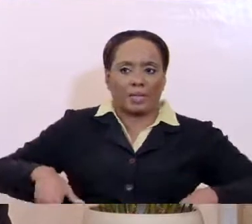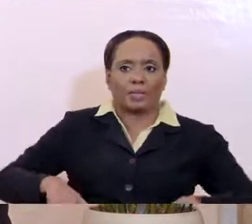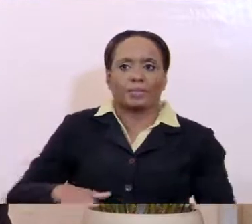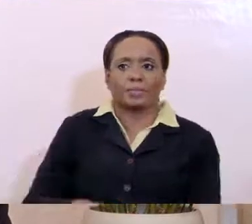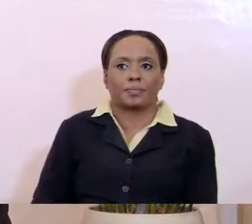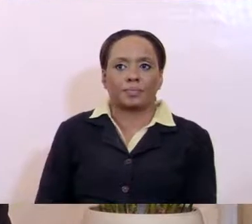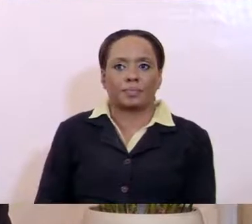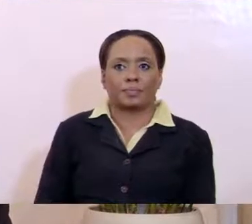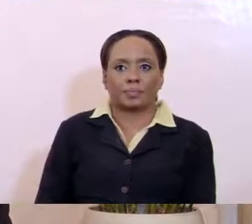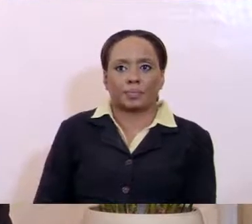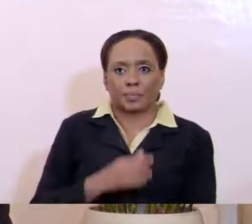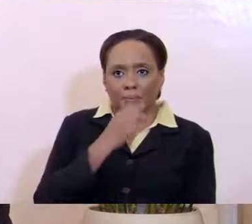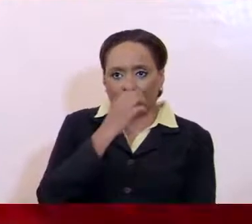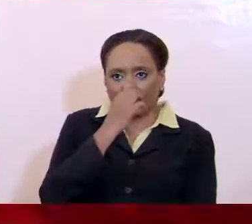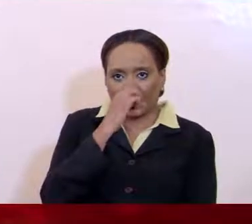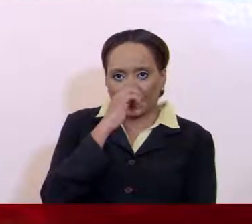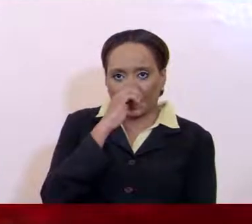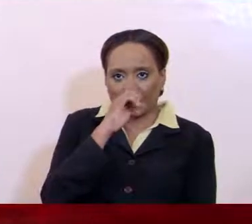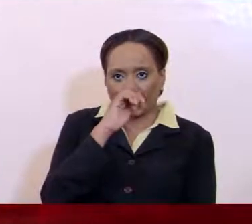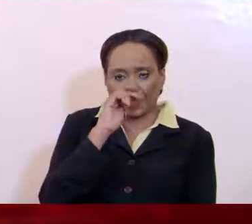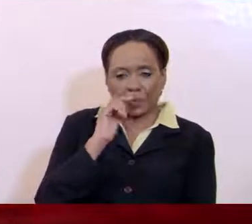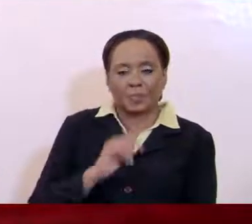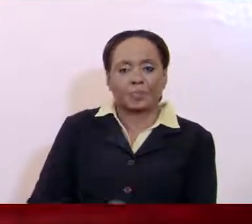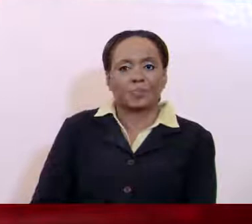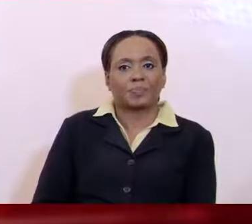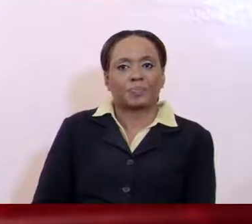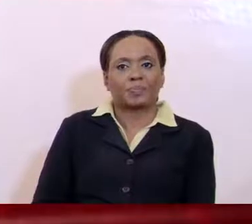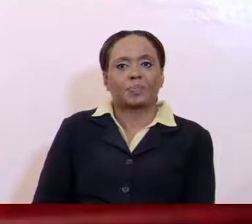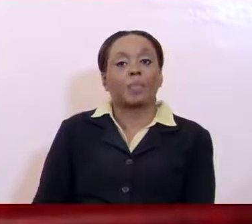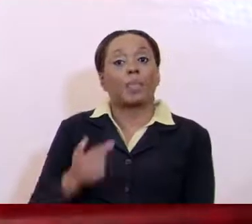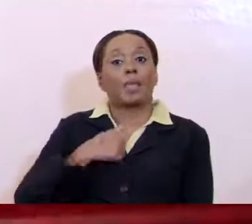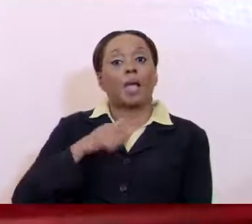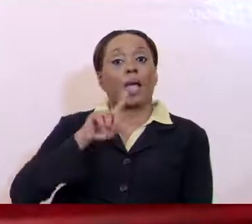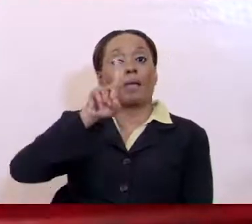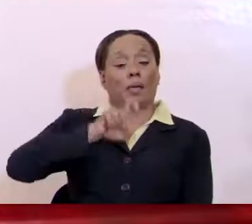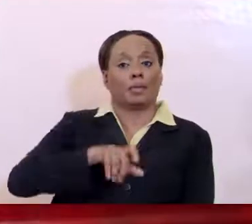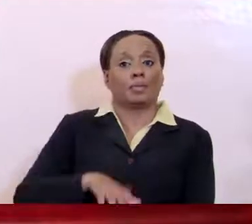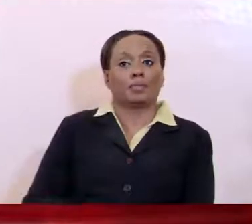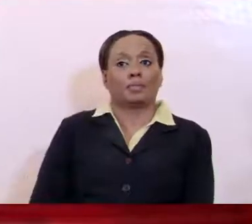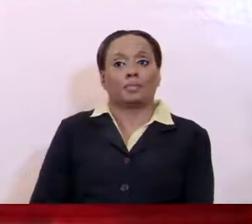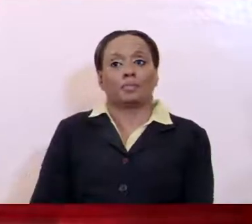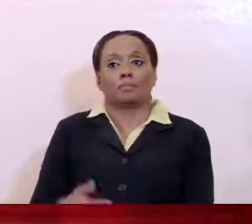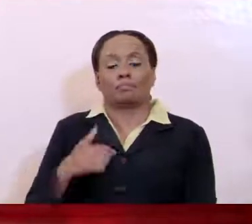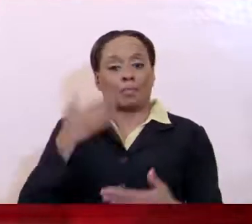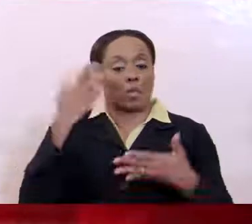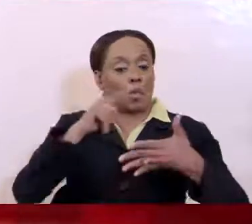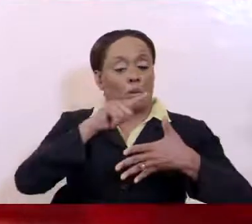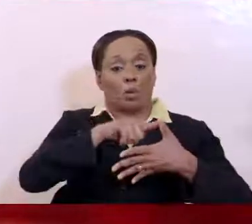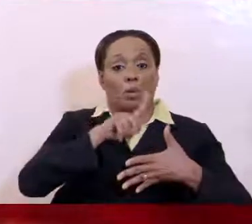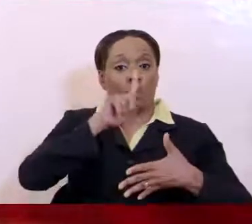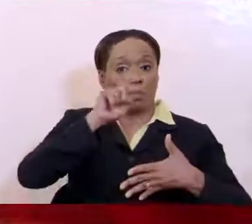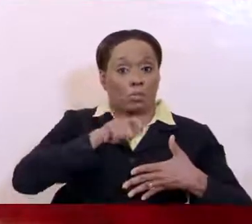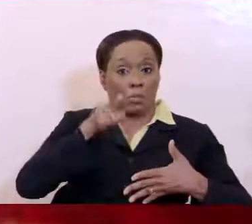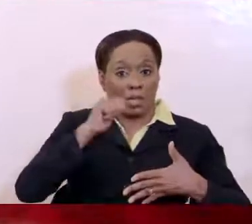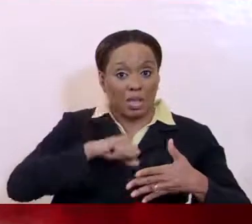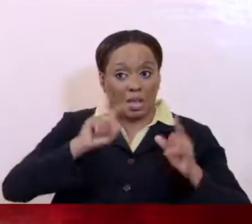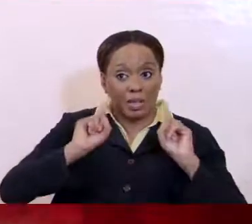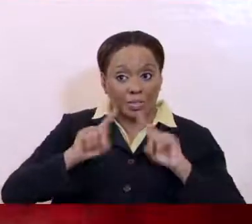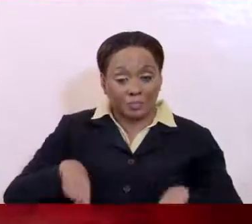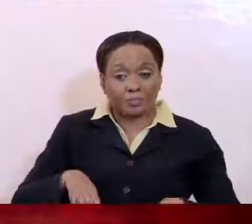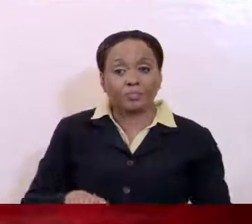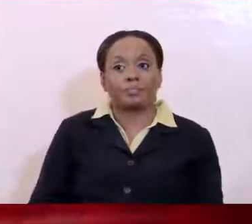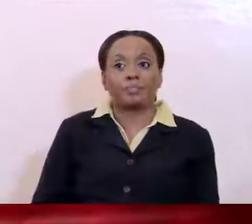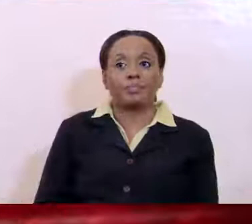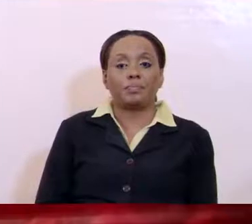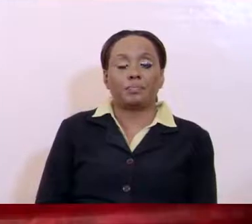I have a question. I'm not sure if the AG is able to answer it, but let me start off by